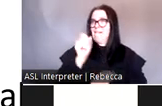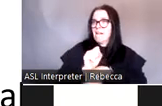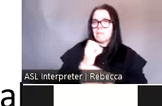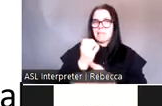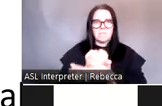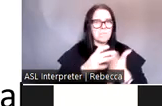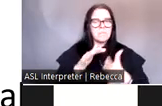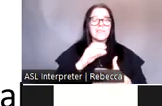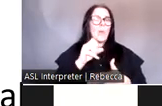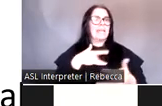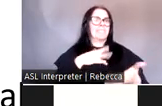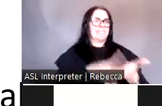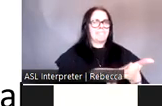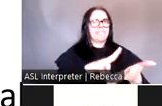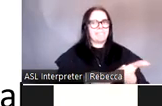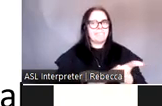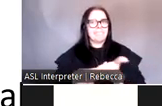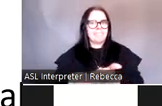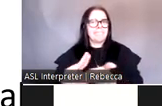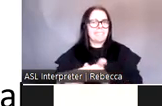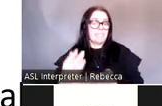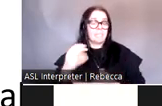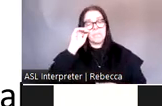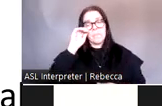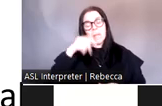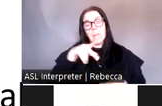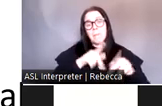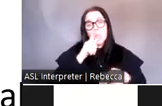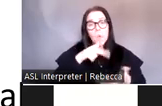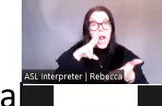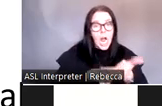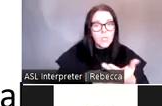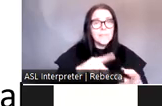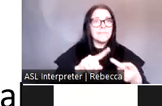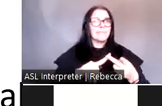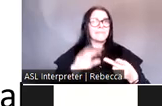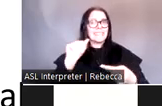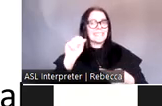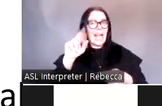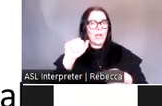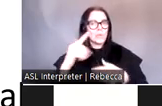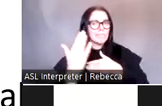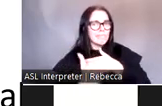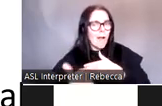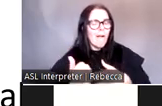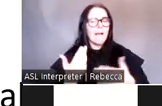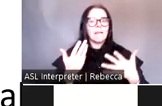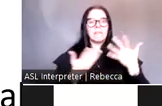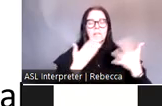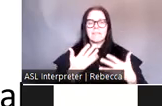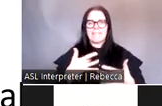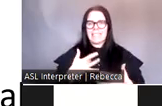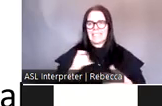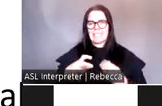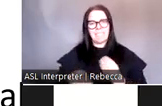So for contract workers or on-call workers, casual workers who want to learn new skills, enhance themselves